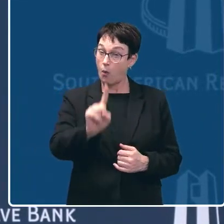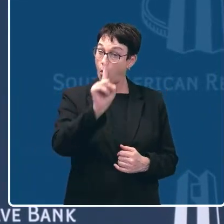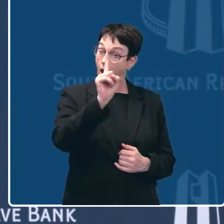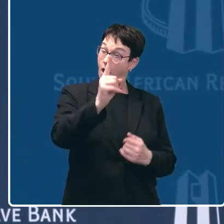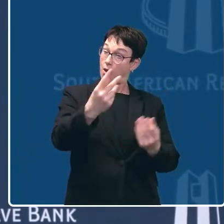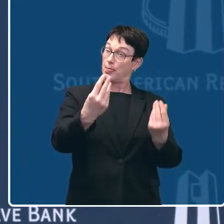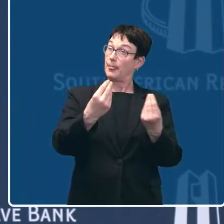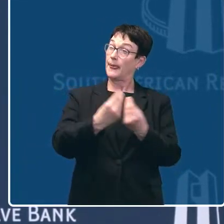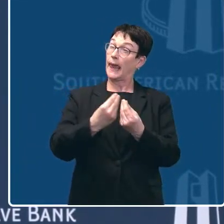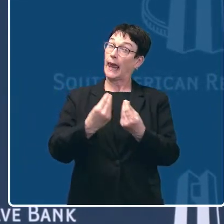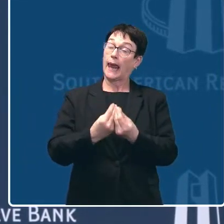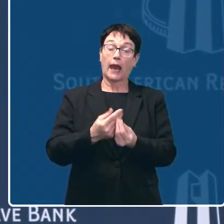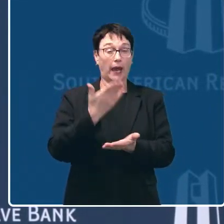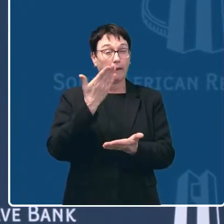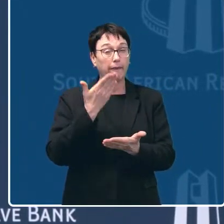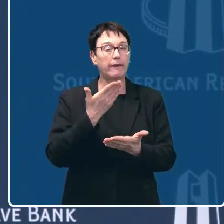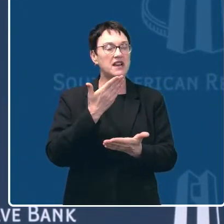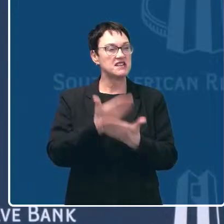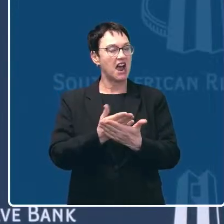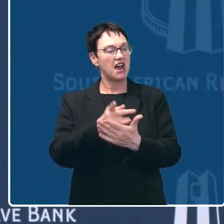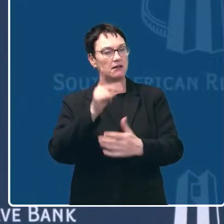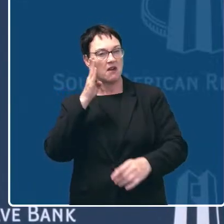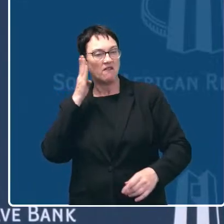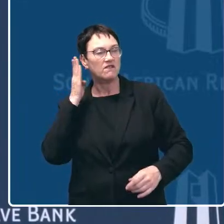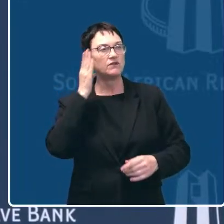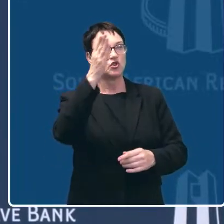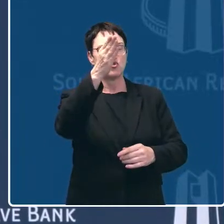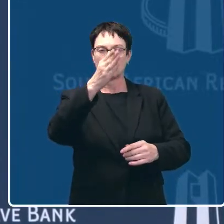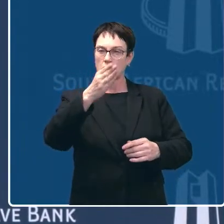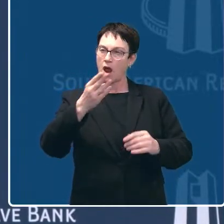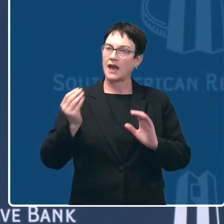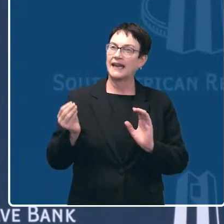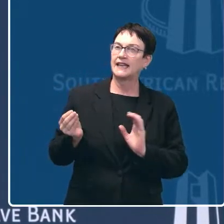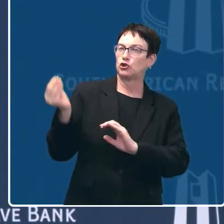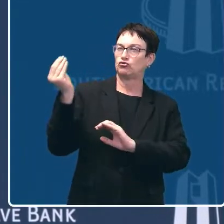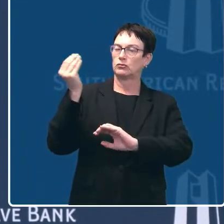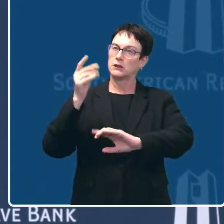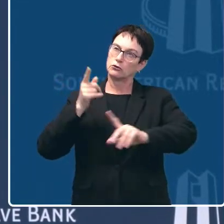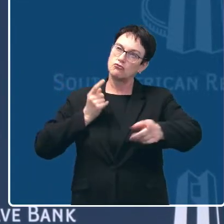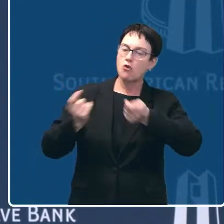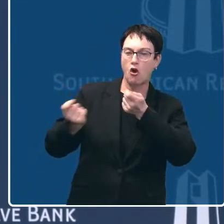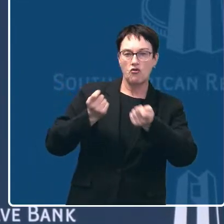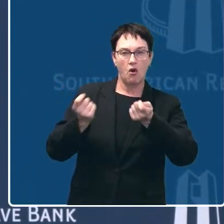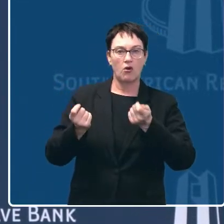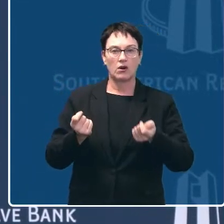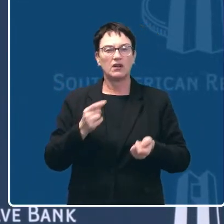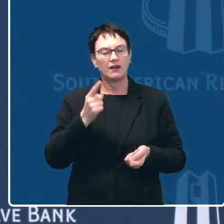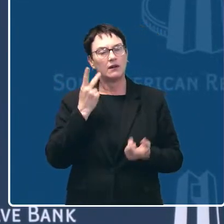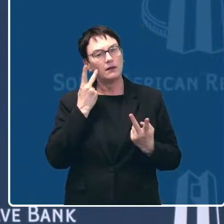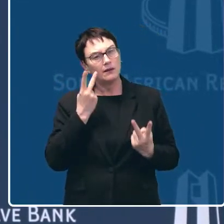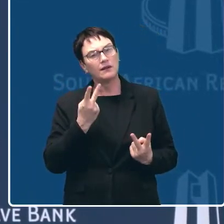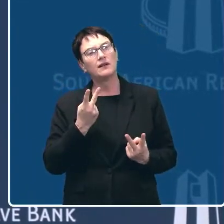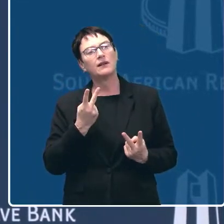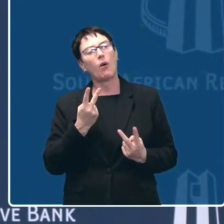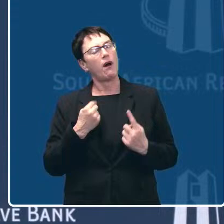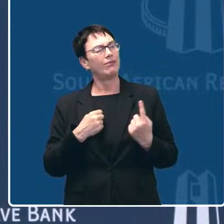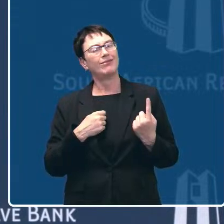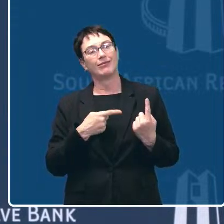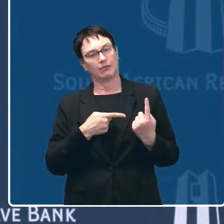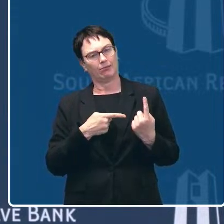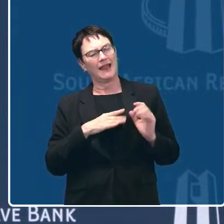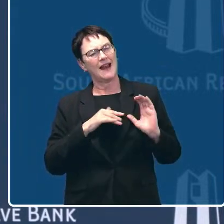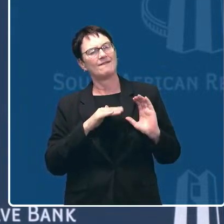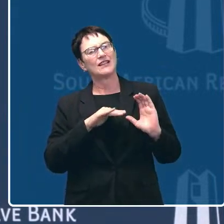drive the future trajectory of interest rates, look at the inflation and